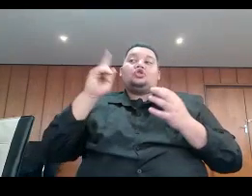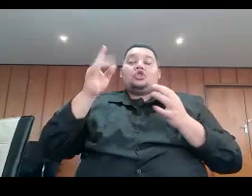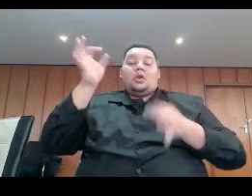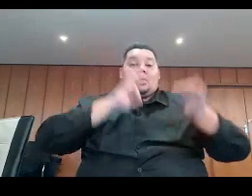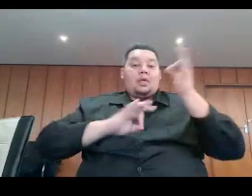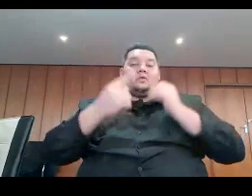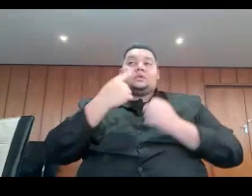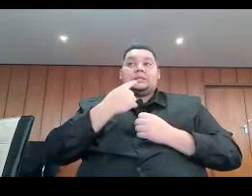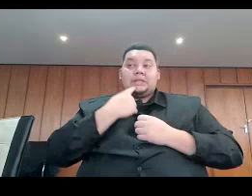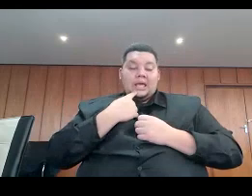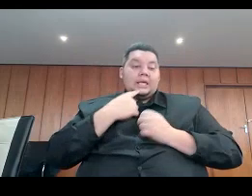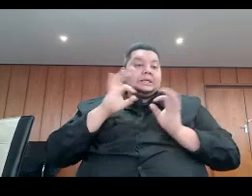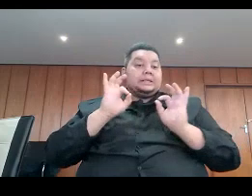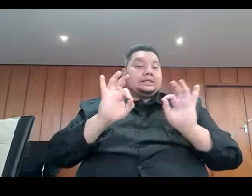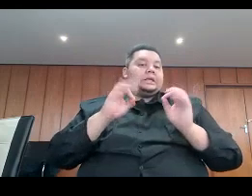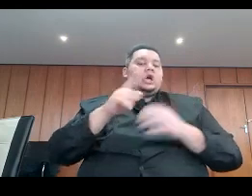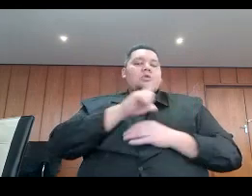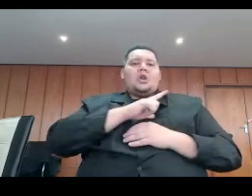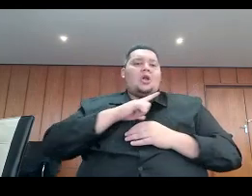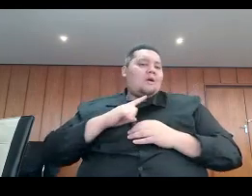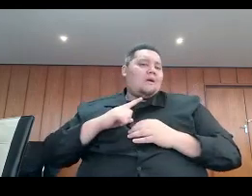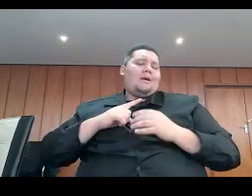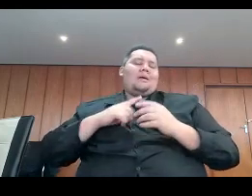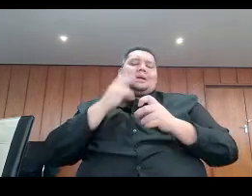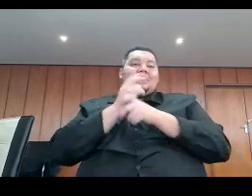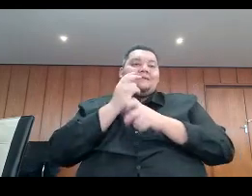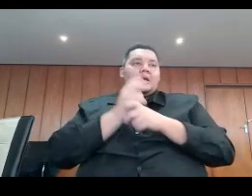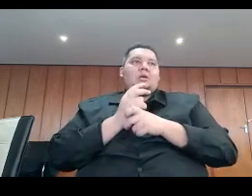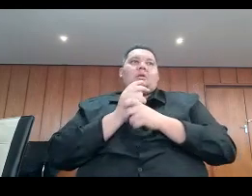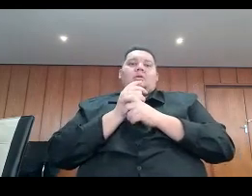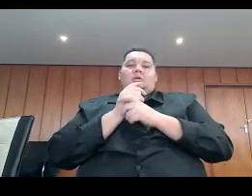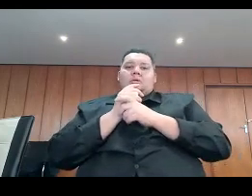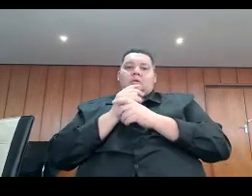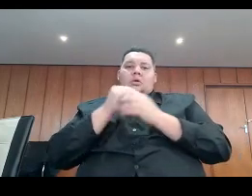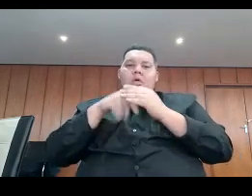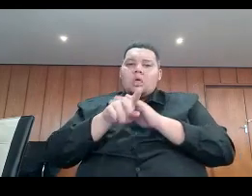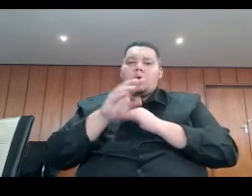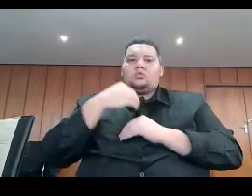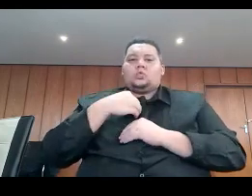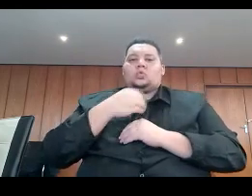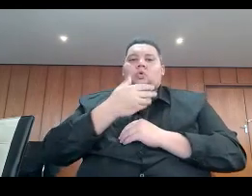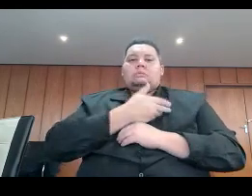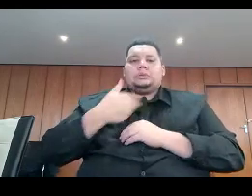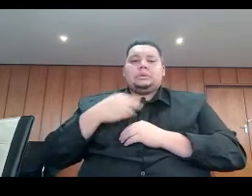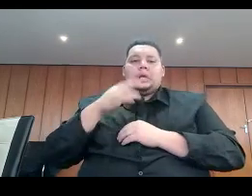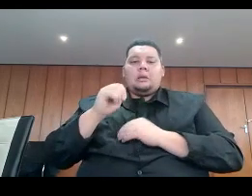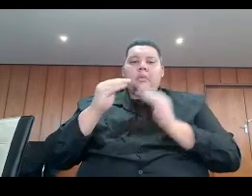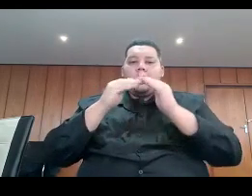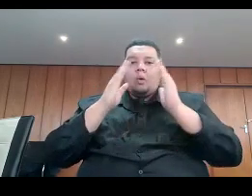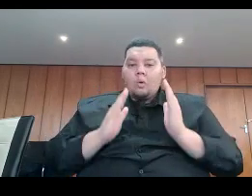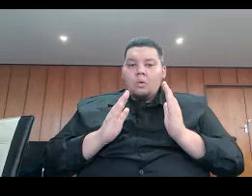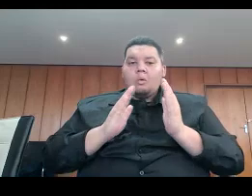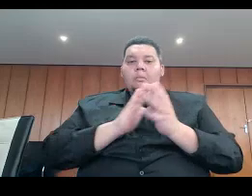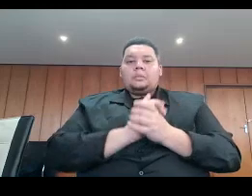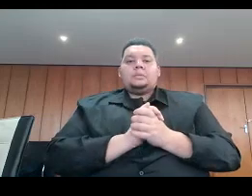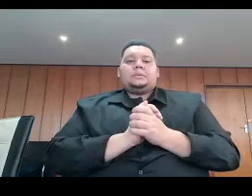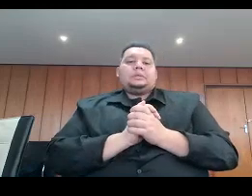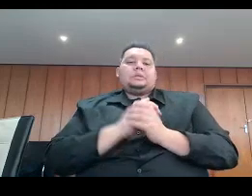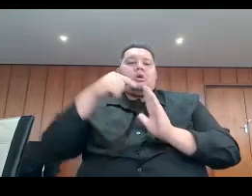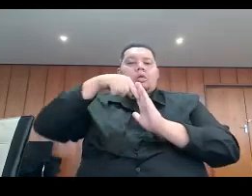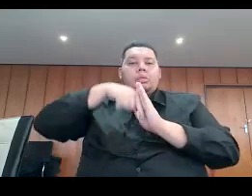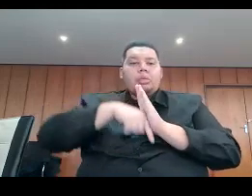me that it was a very long, difficult walk to Mrs. M's home, a dwelling in the informal settlement